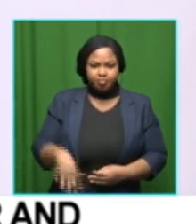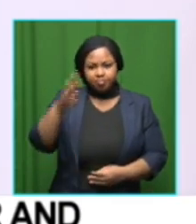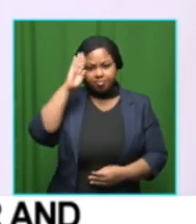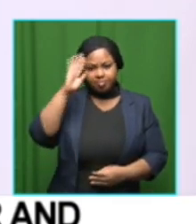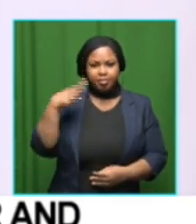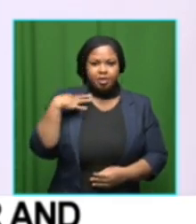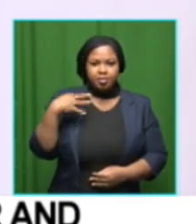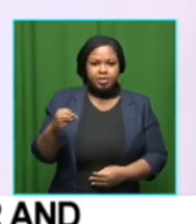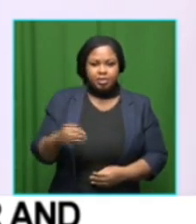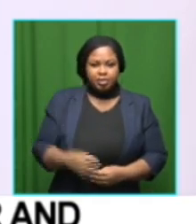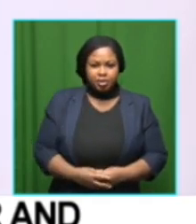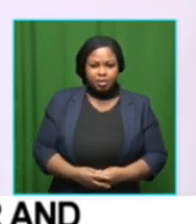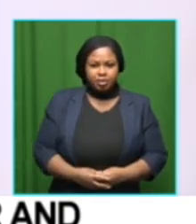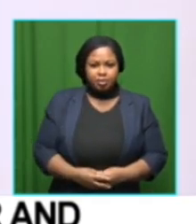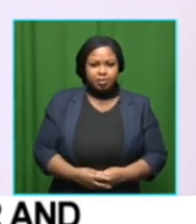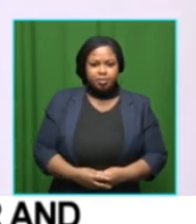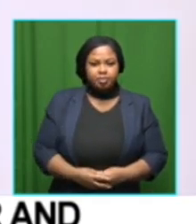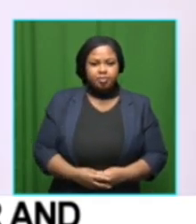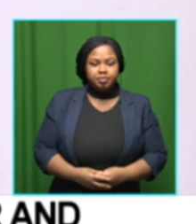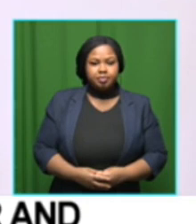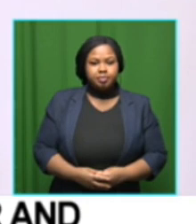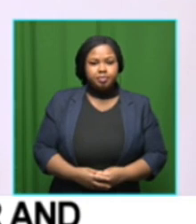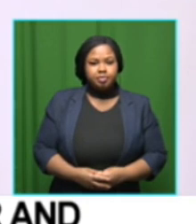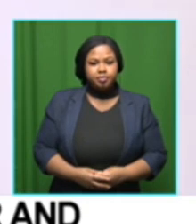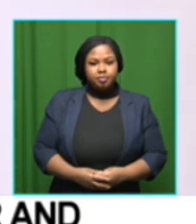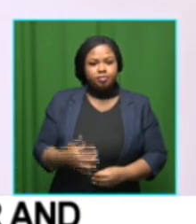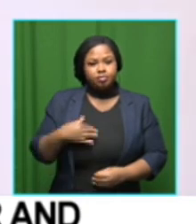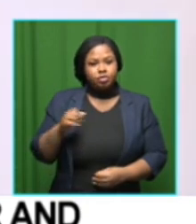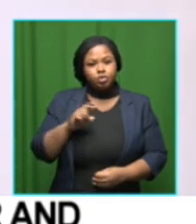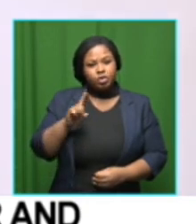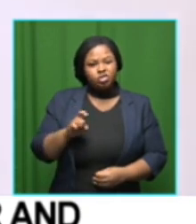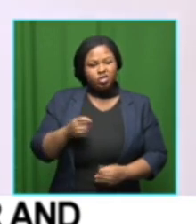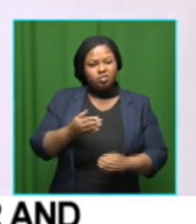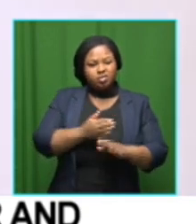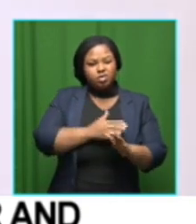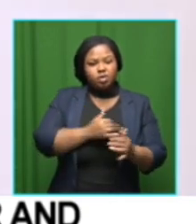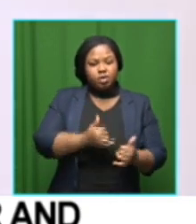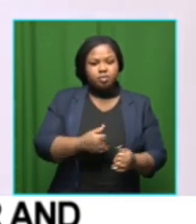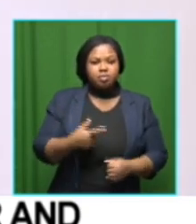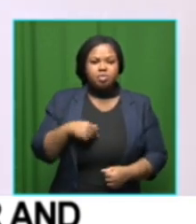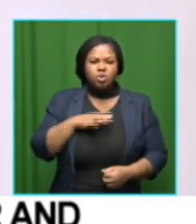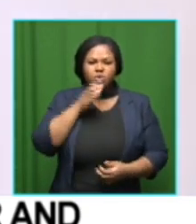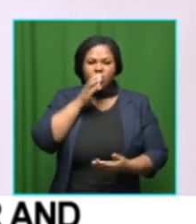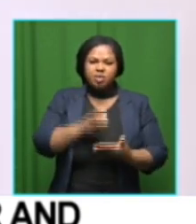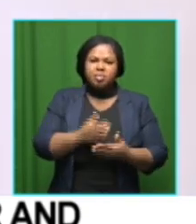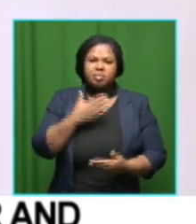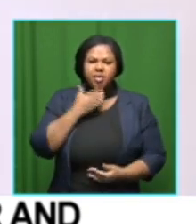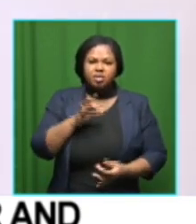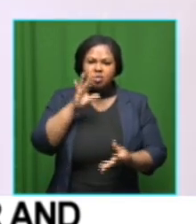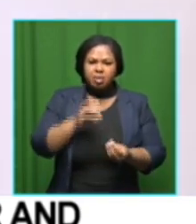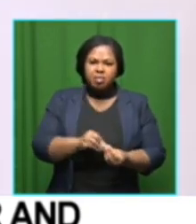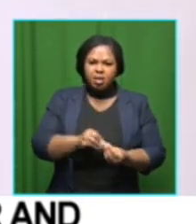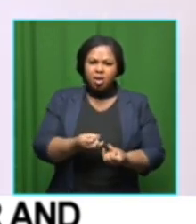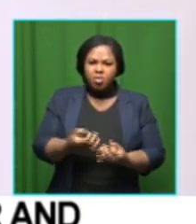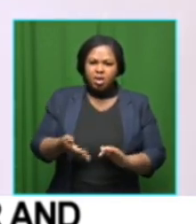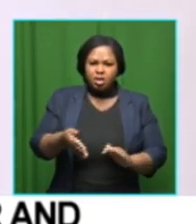Minister Ahmed Kazi from Eyewitness News. One question was covered. Secondly, could I just get confirmation on the total death toll,